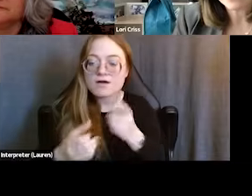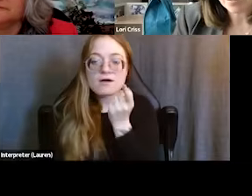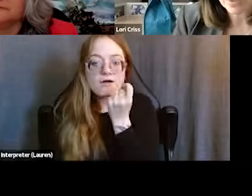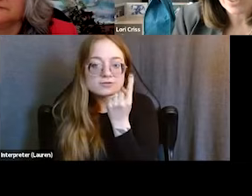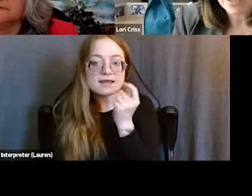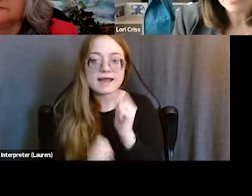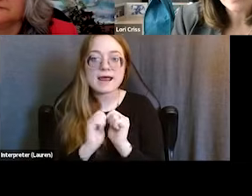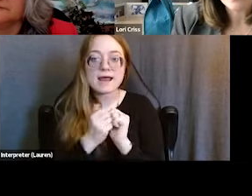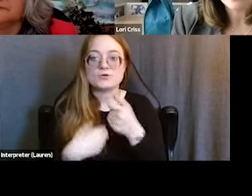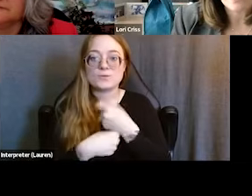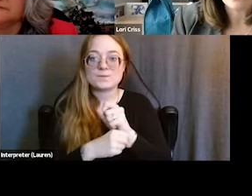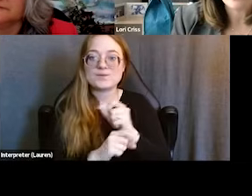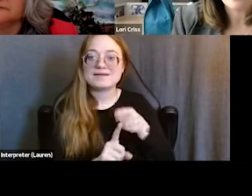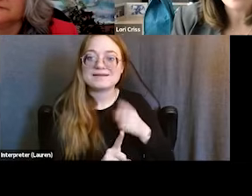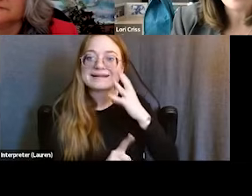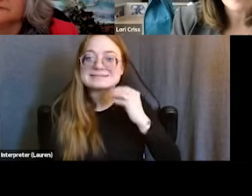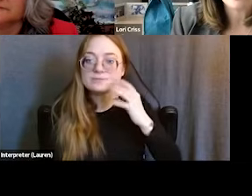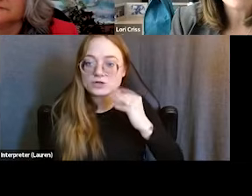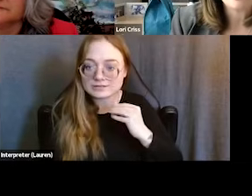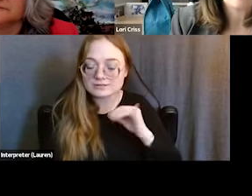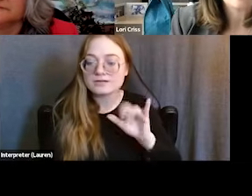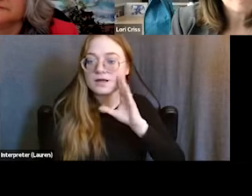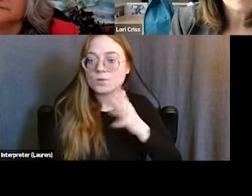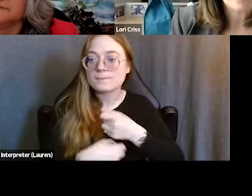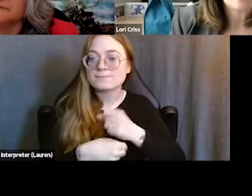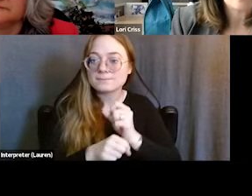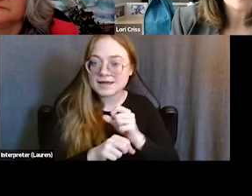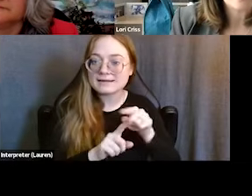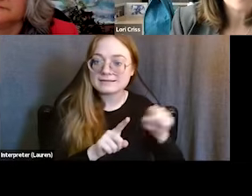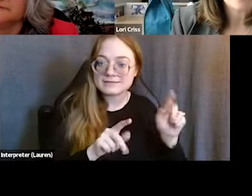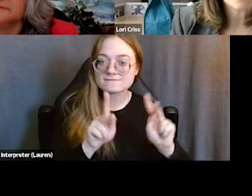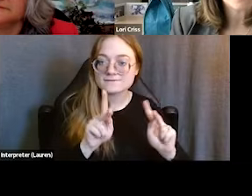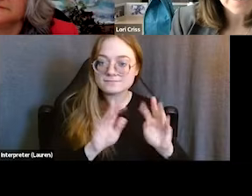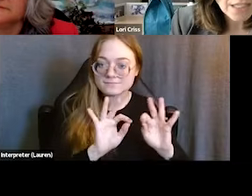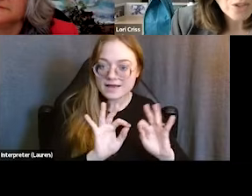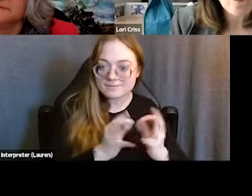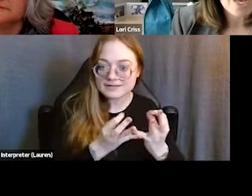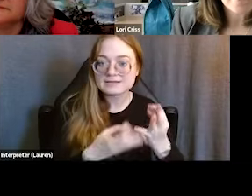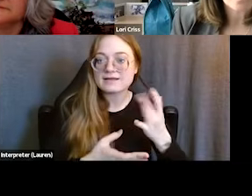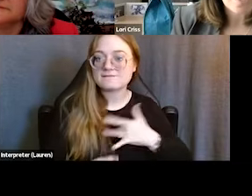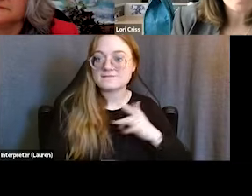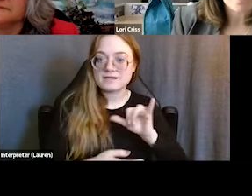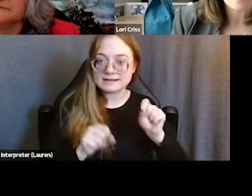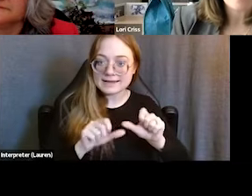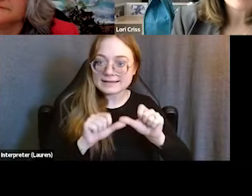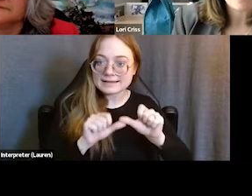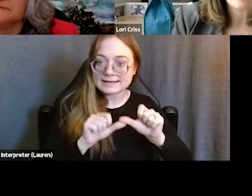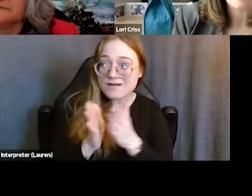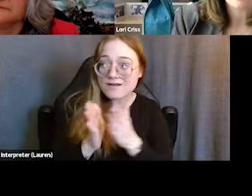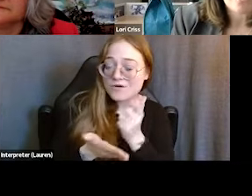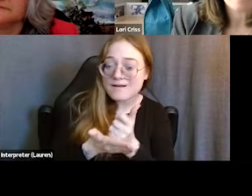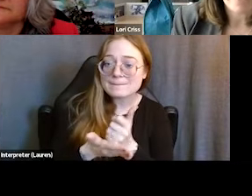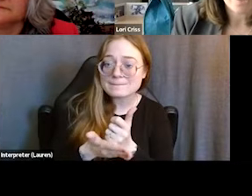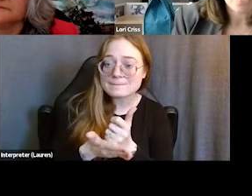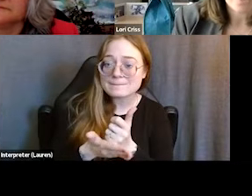create an experience that will make those families feel like they can continue to ask for help and that they